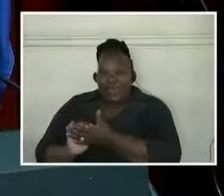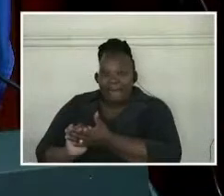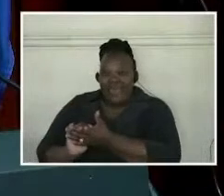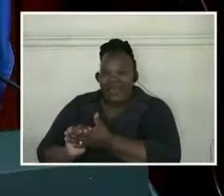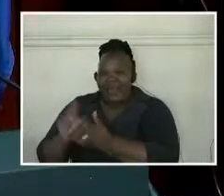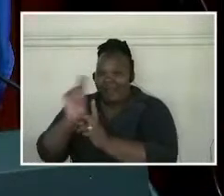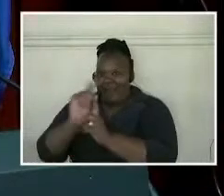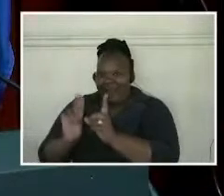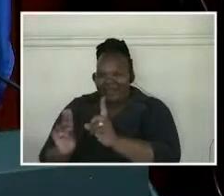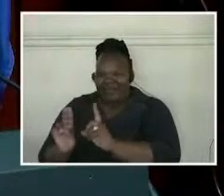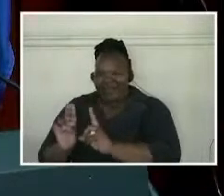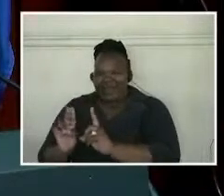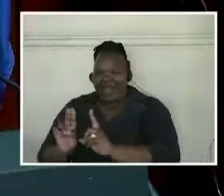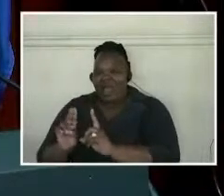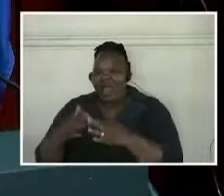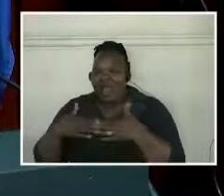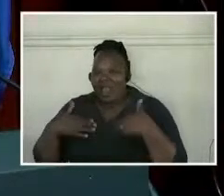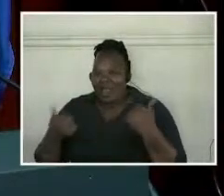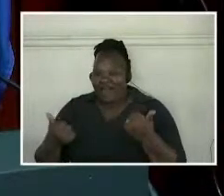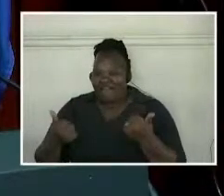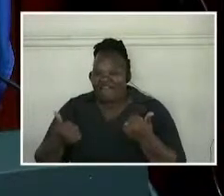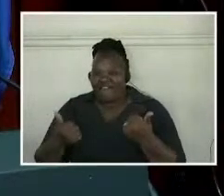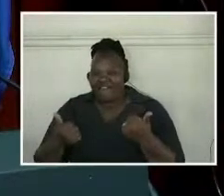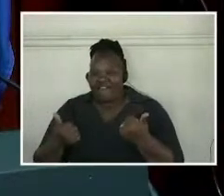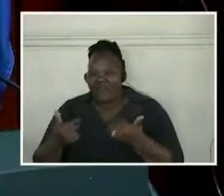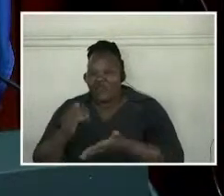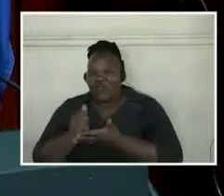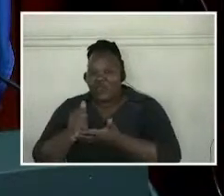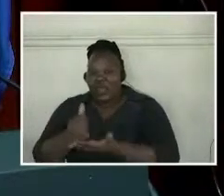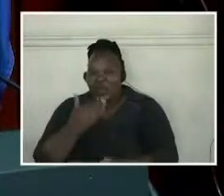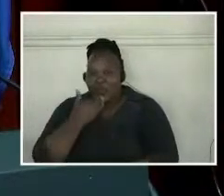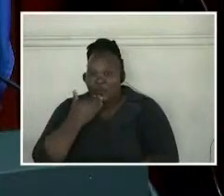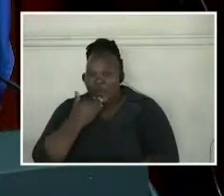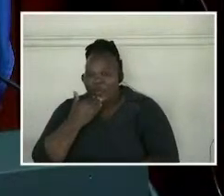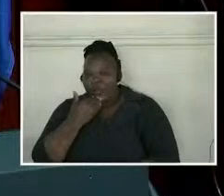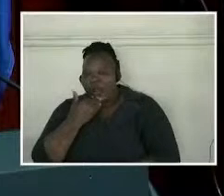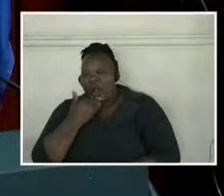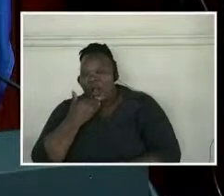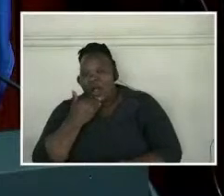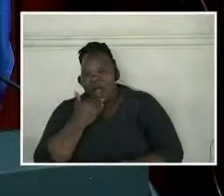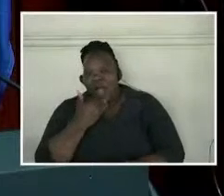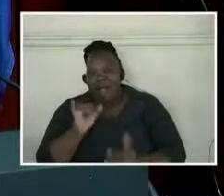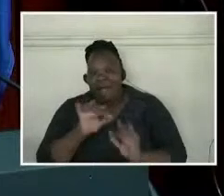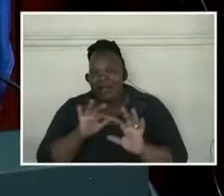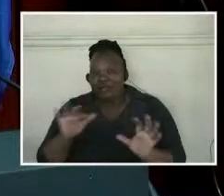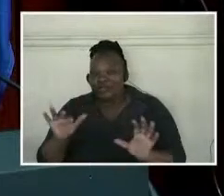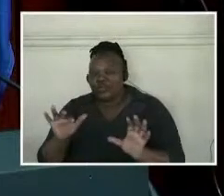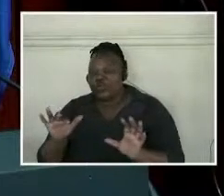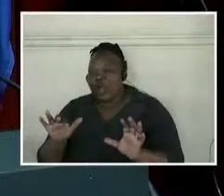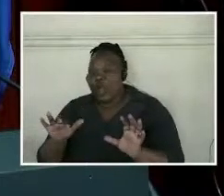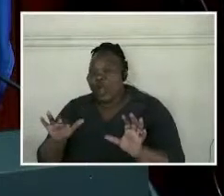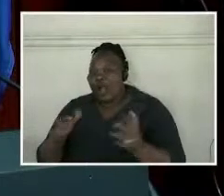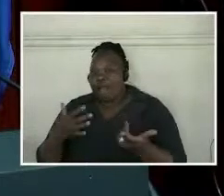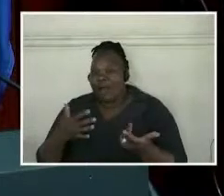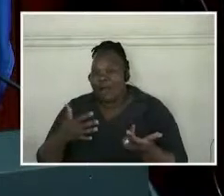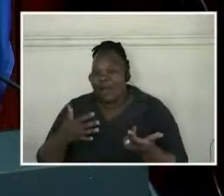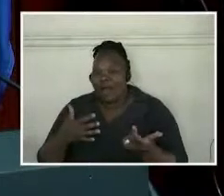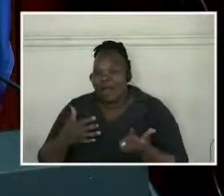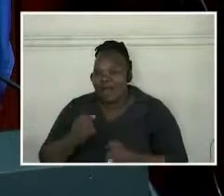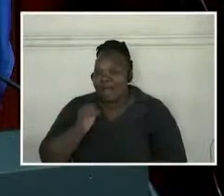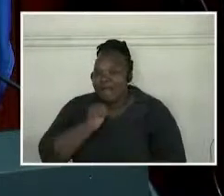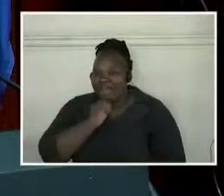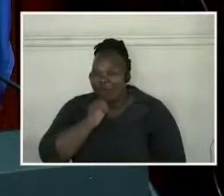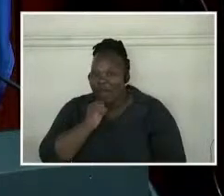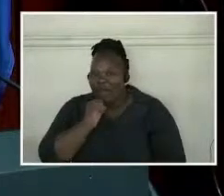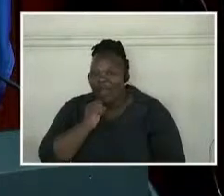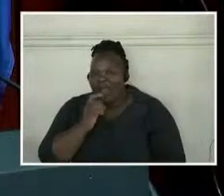program targeting the creative sectors both performing and non-performing sectors this